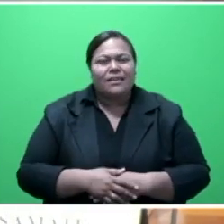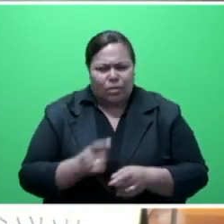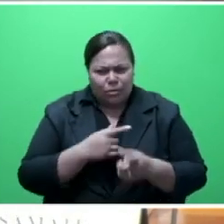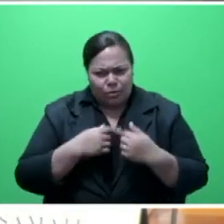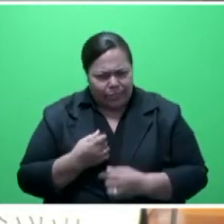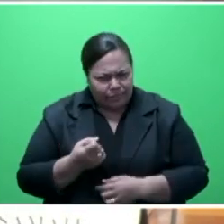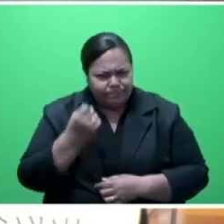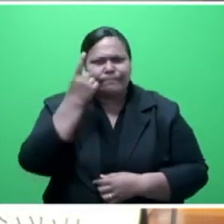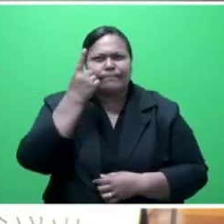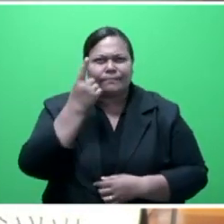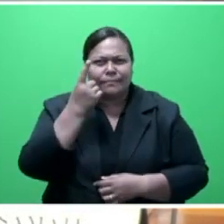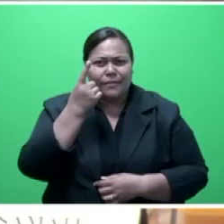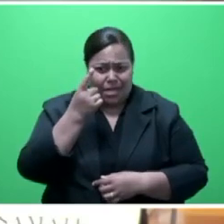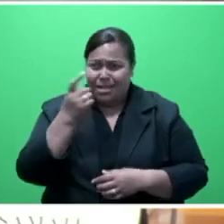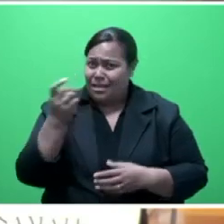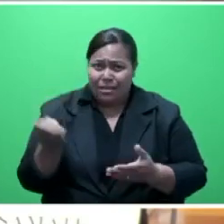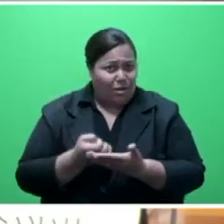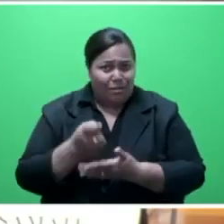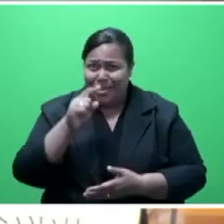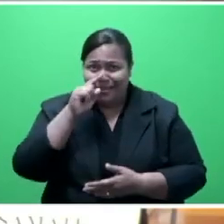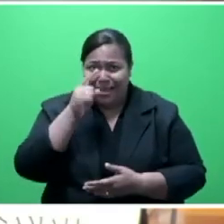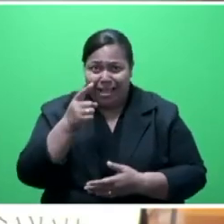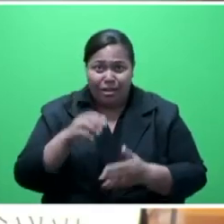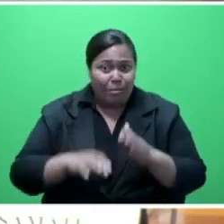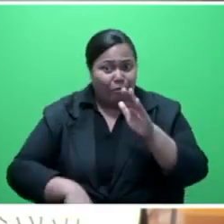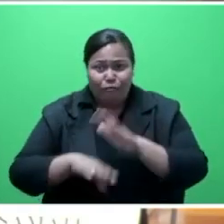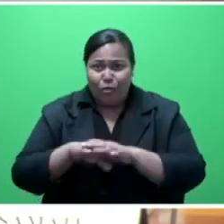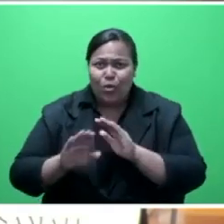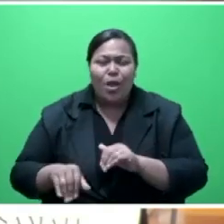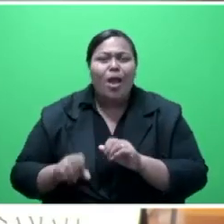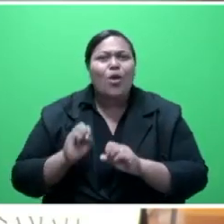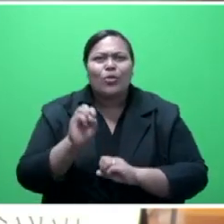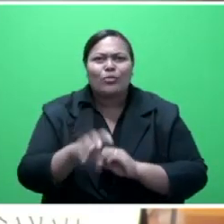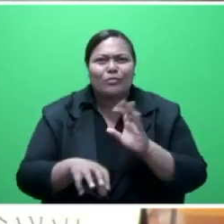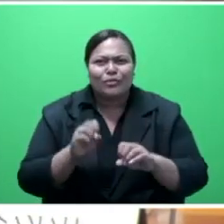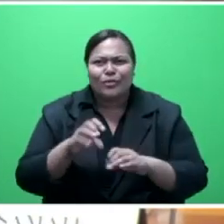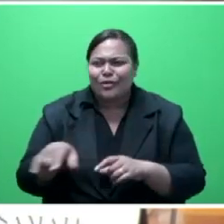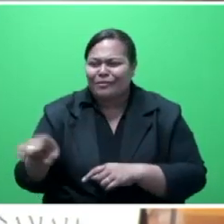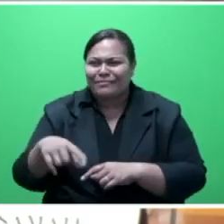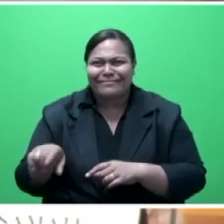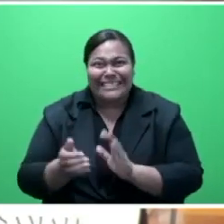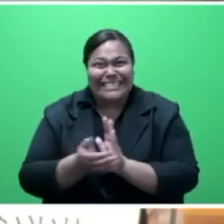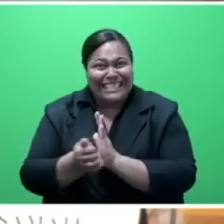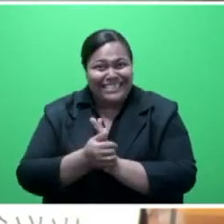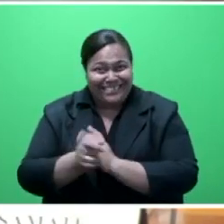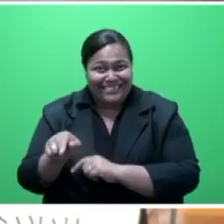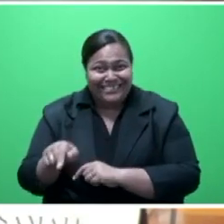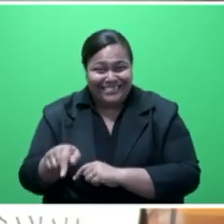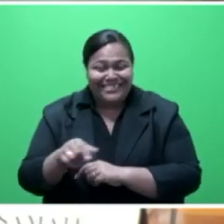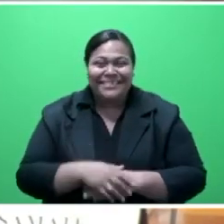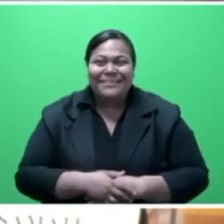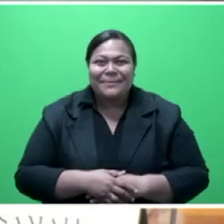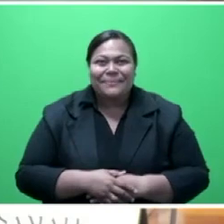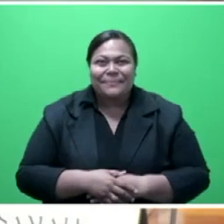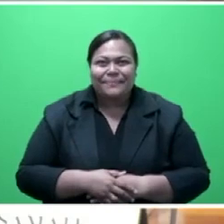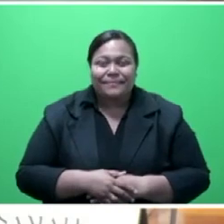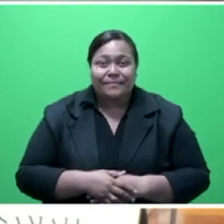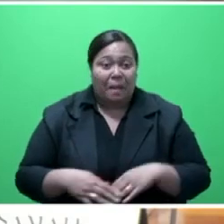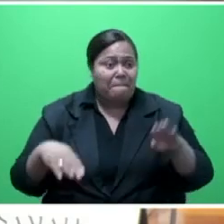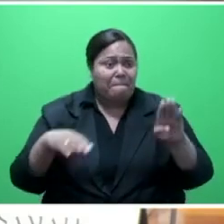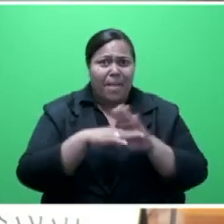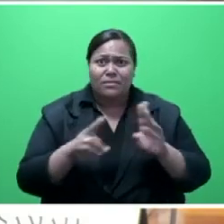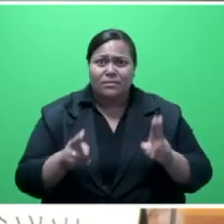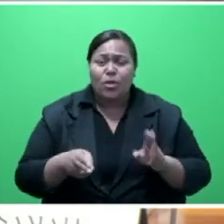made whole without the full contribution of our creative industries. Fiji simply wouldn't be Fiji if our bars, hotels